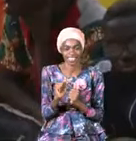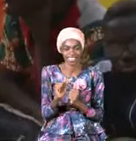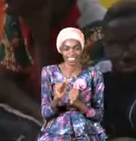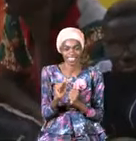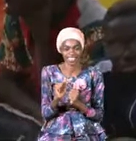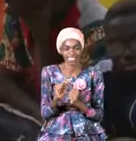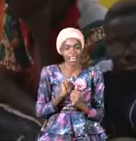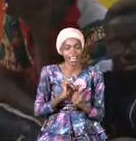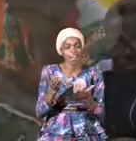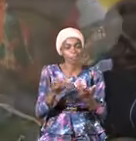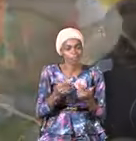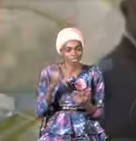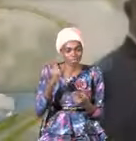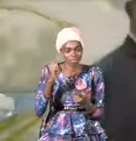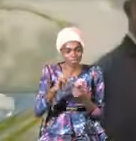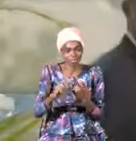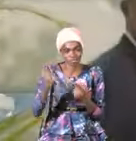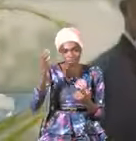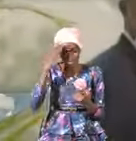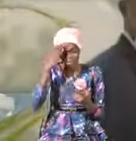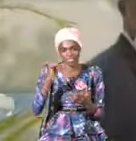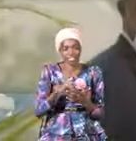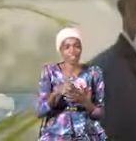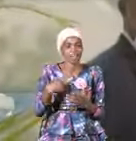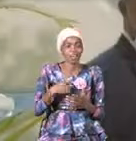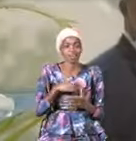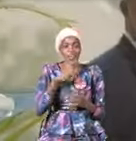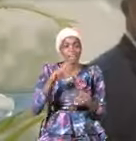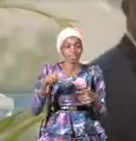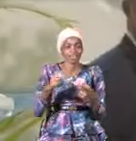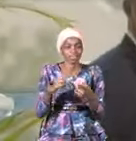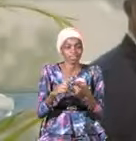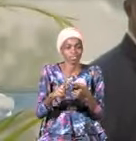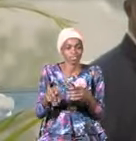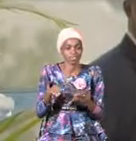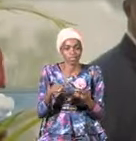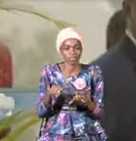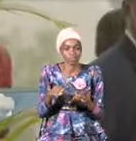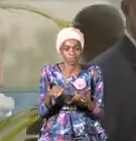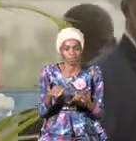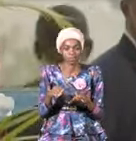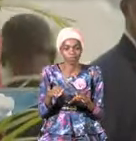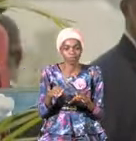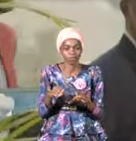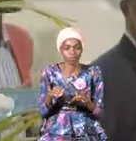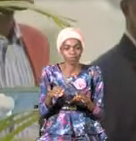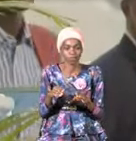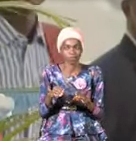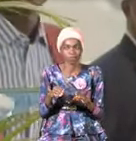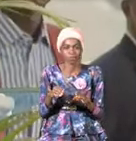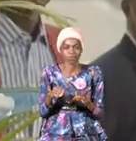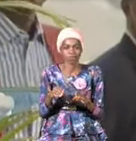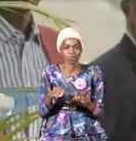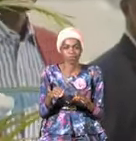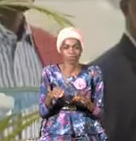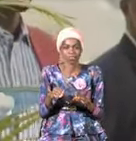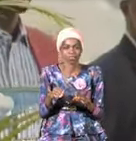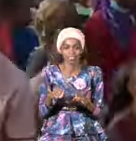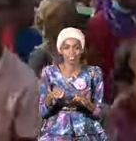do, just say thank you. And on your behalf, rising up on your feet, and